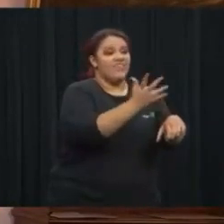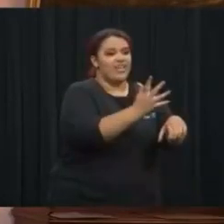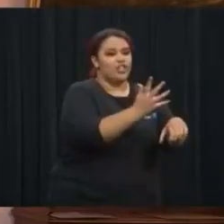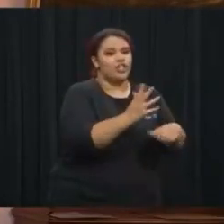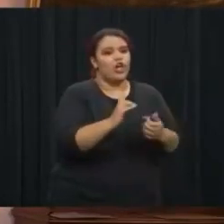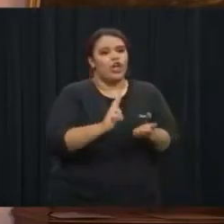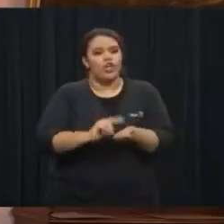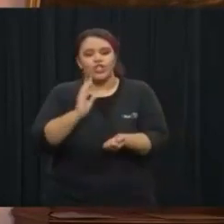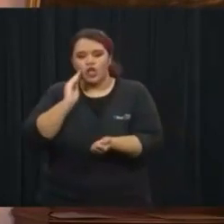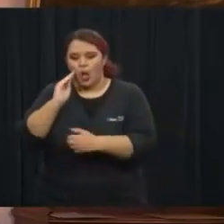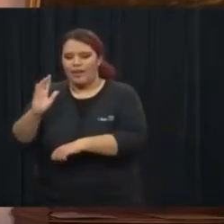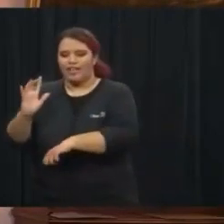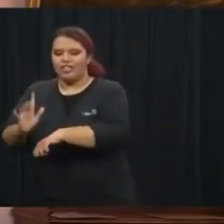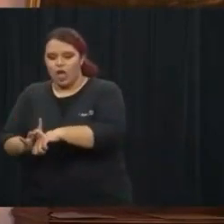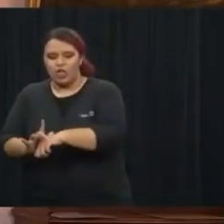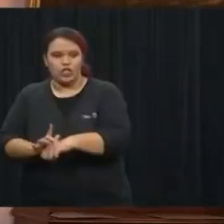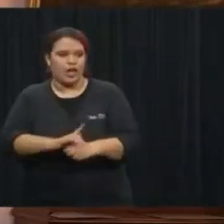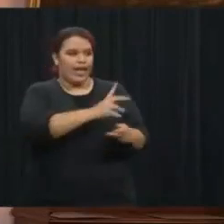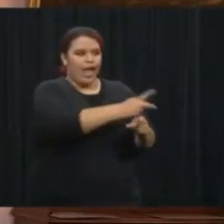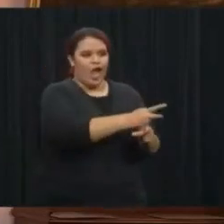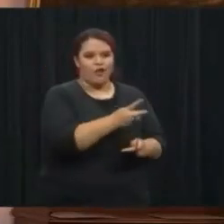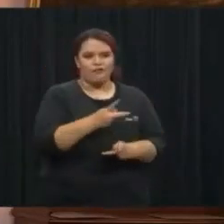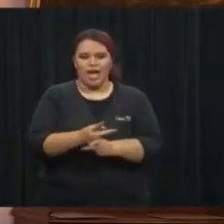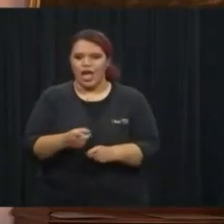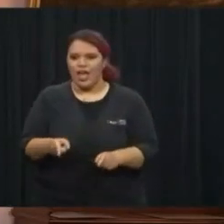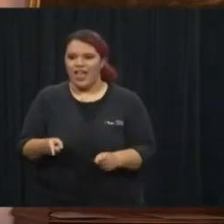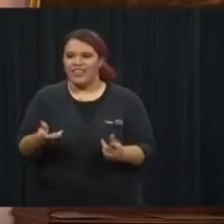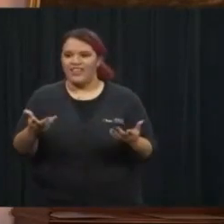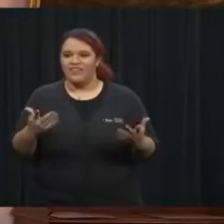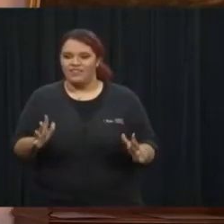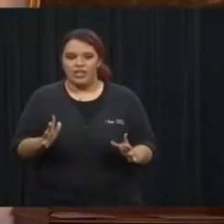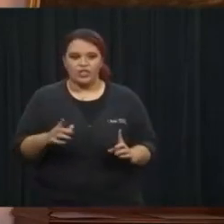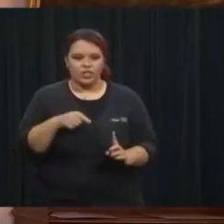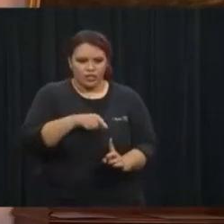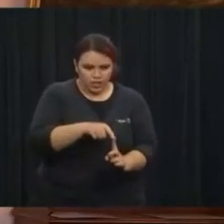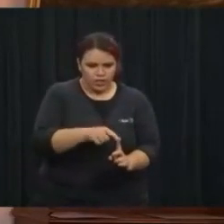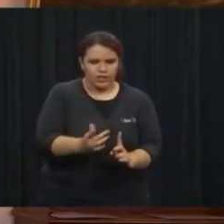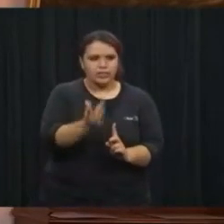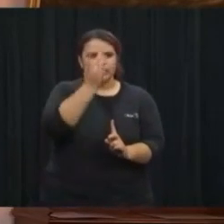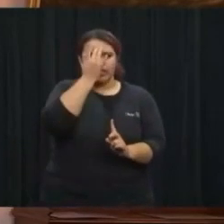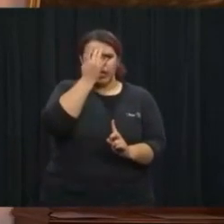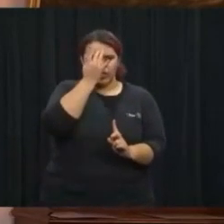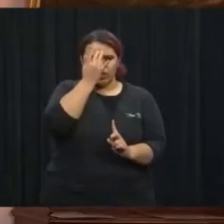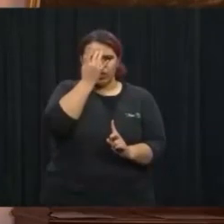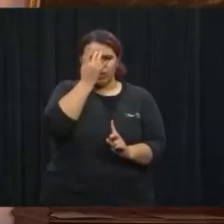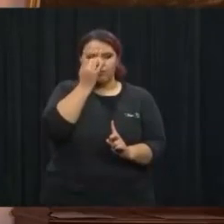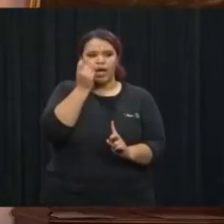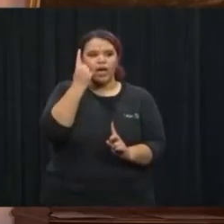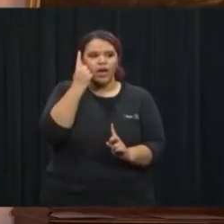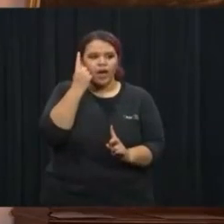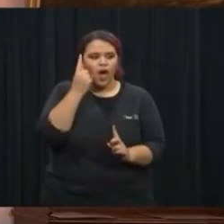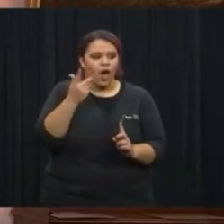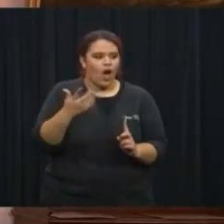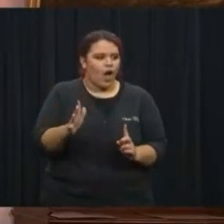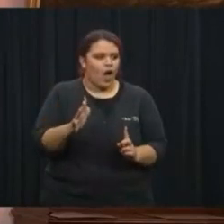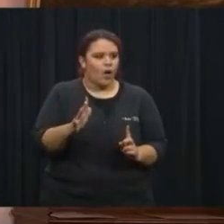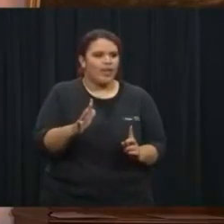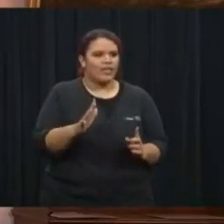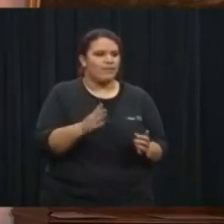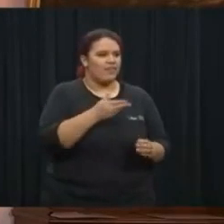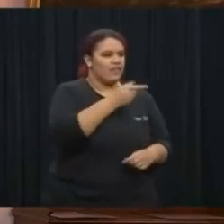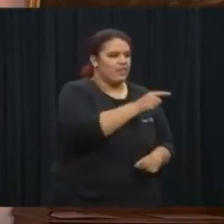are the nursing home situations separate? Can you kind of explain what you were, the clusters? And losing all other cluster definitions as well,